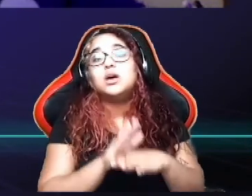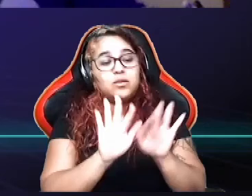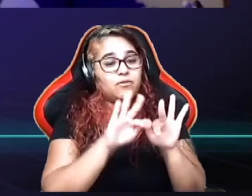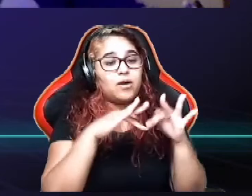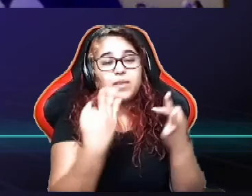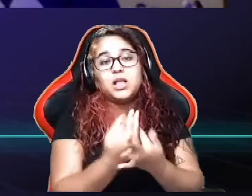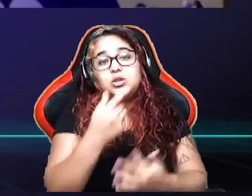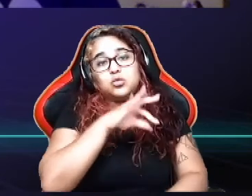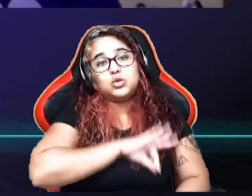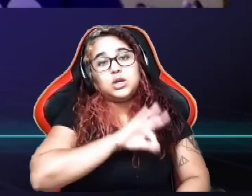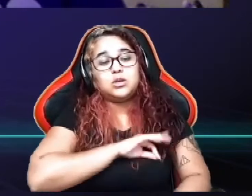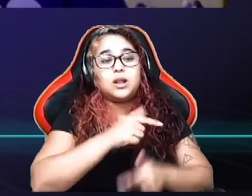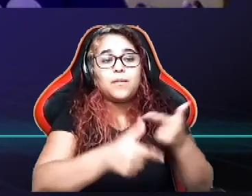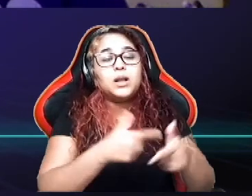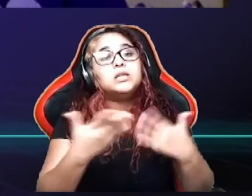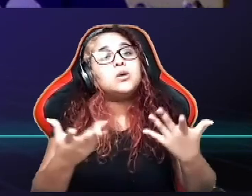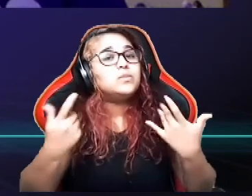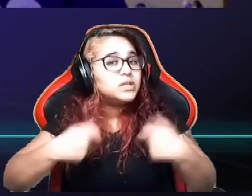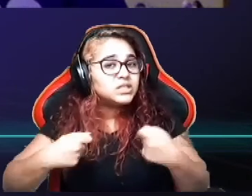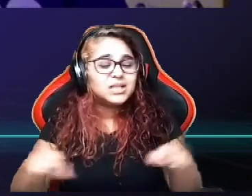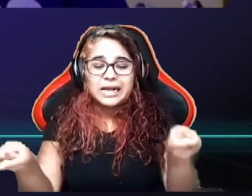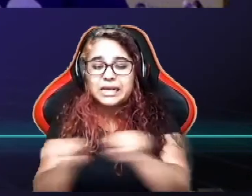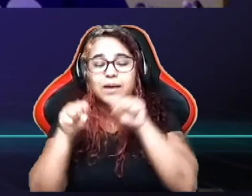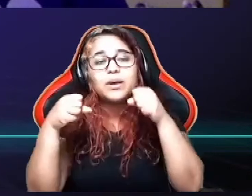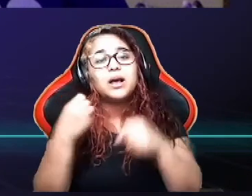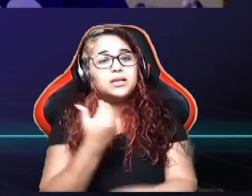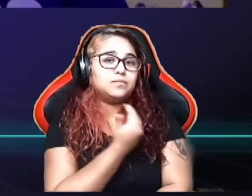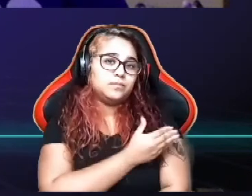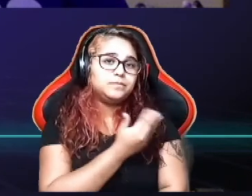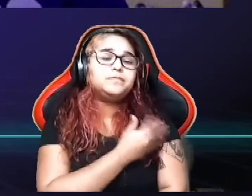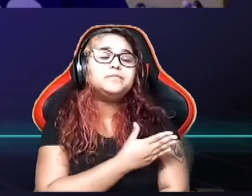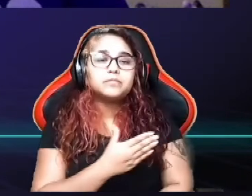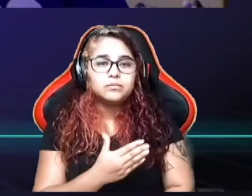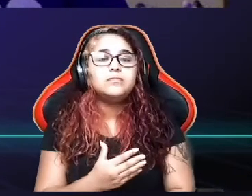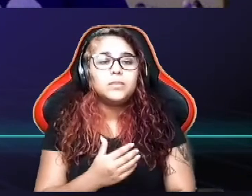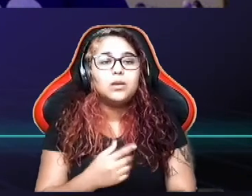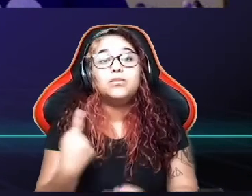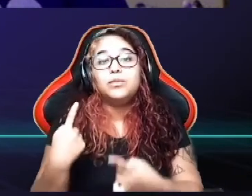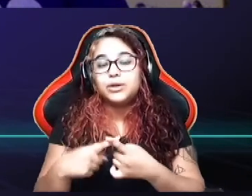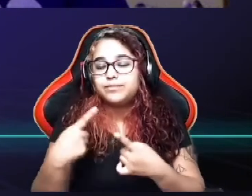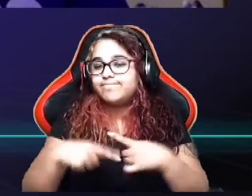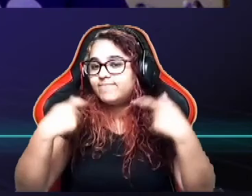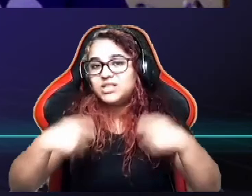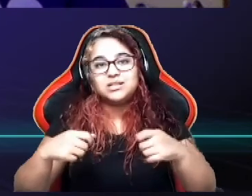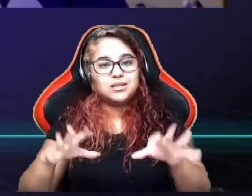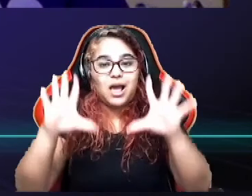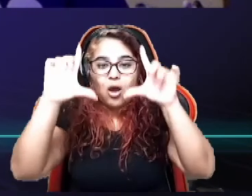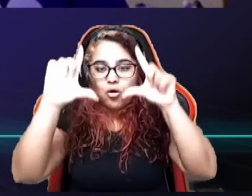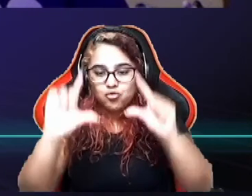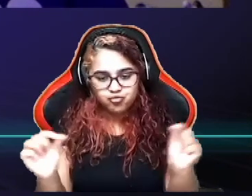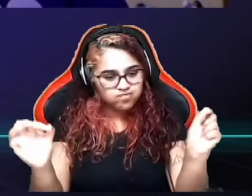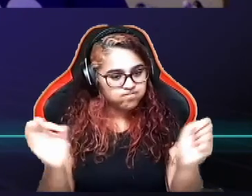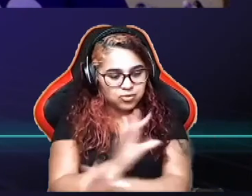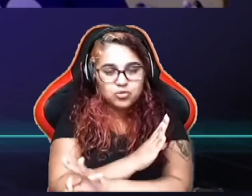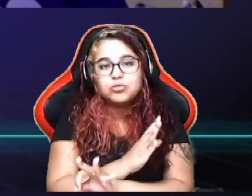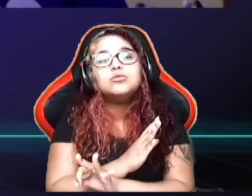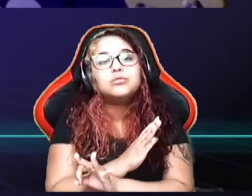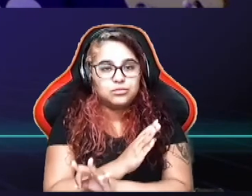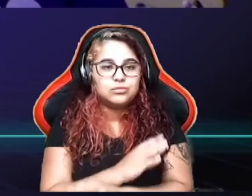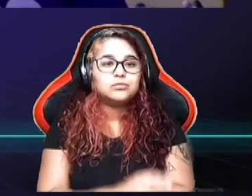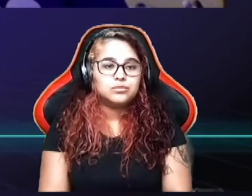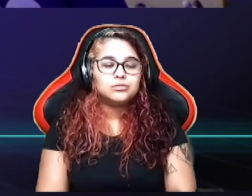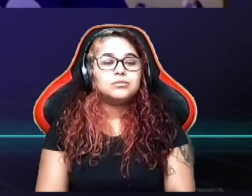have their careers based on that and help their families. So although that stereotype is going away, it needs to continue to go away until